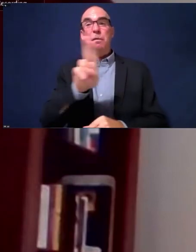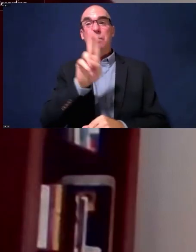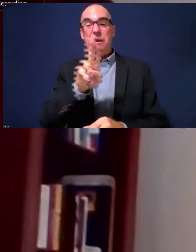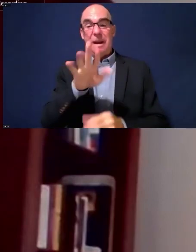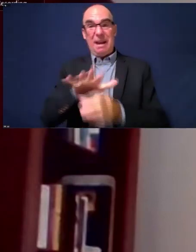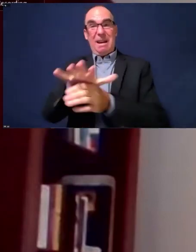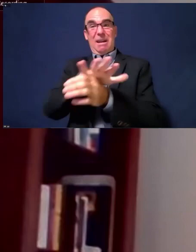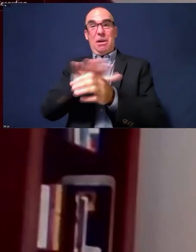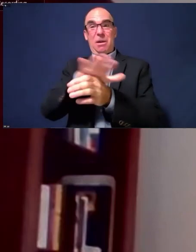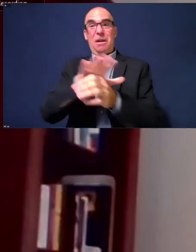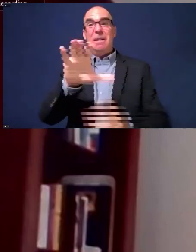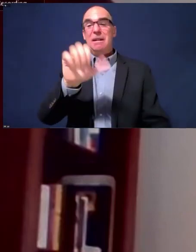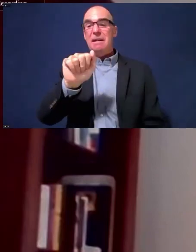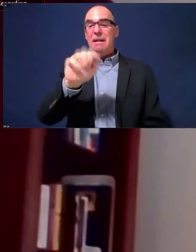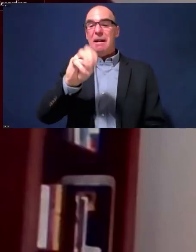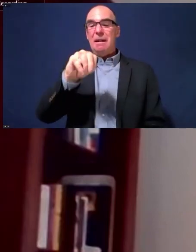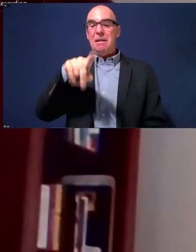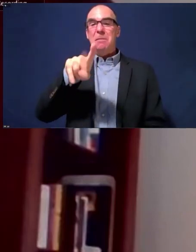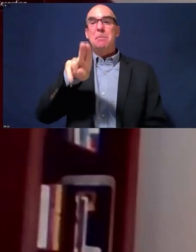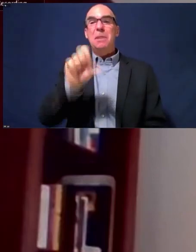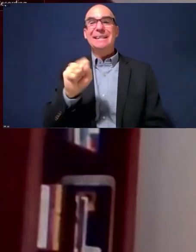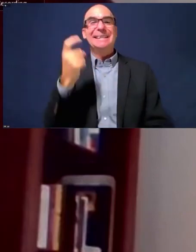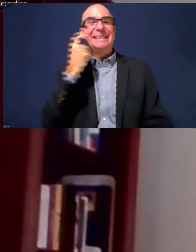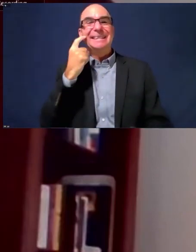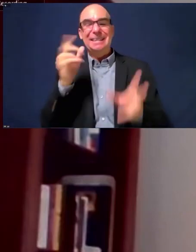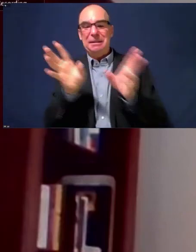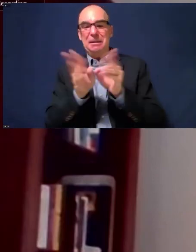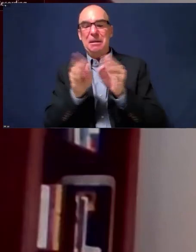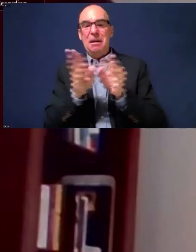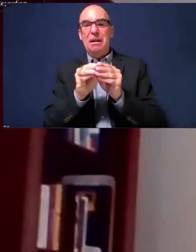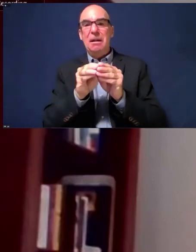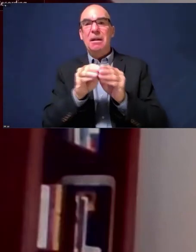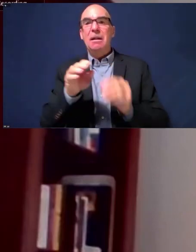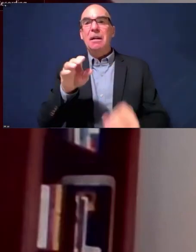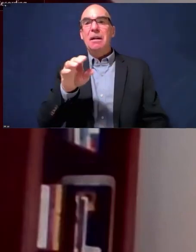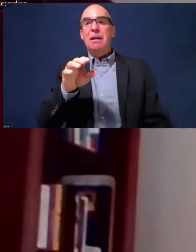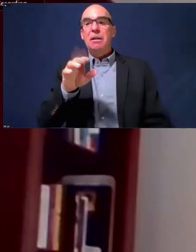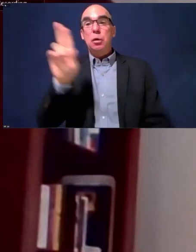attention at the Congress that was held at the University of British Columbia.